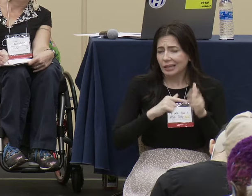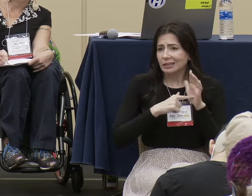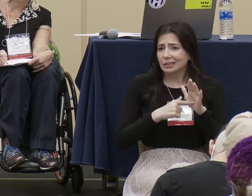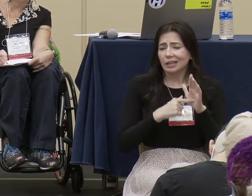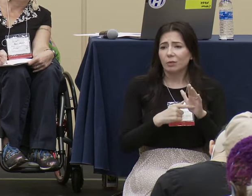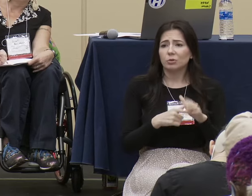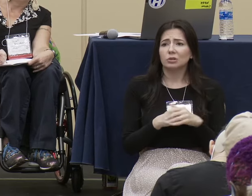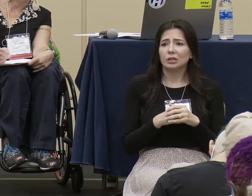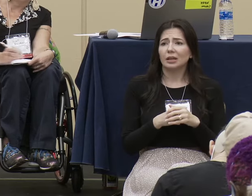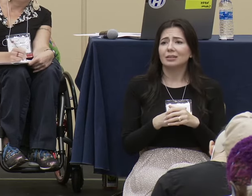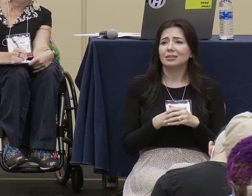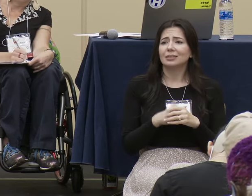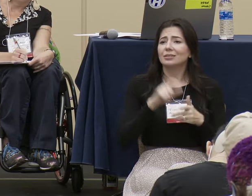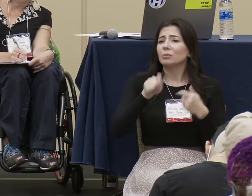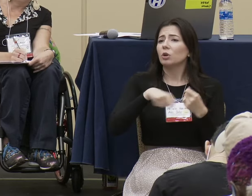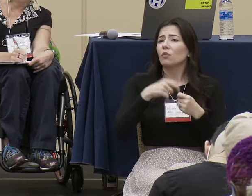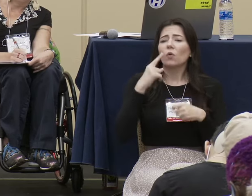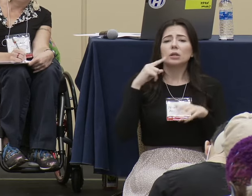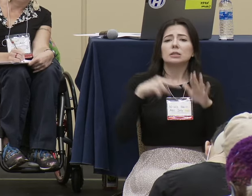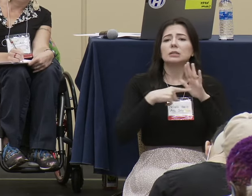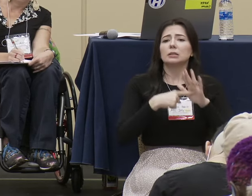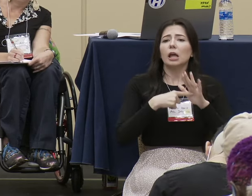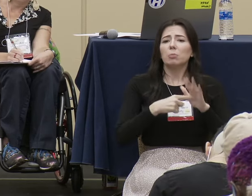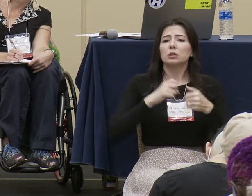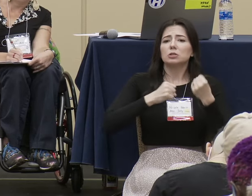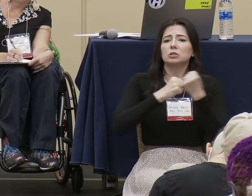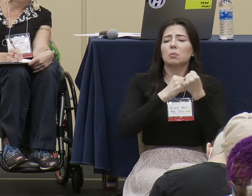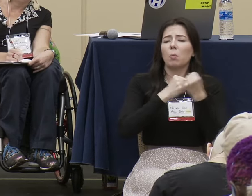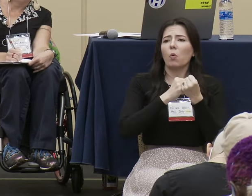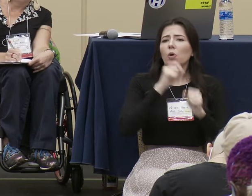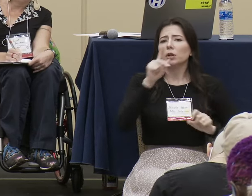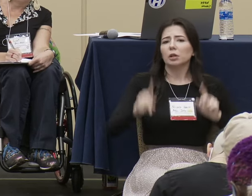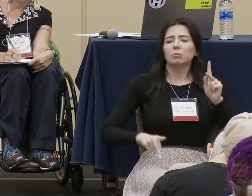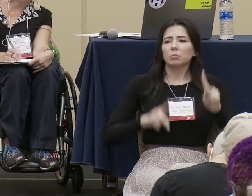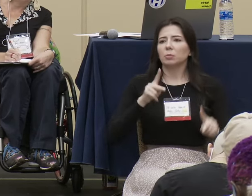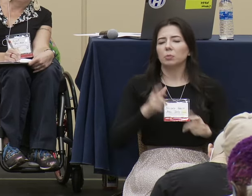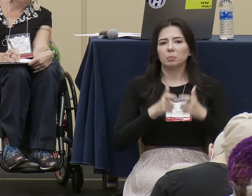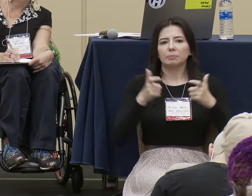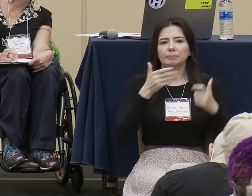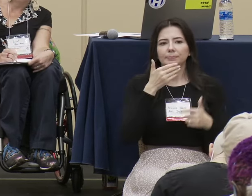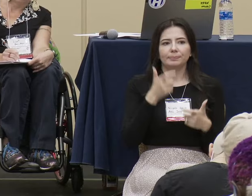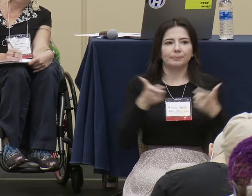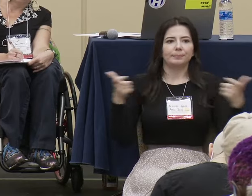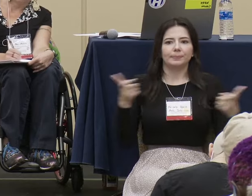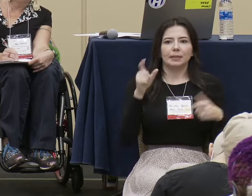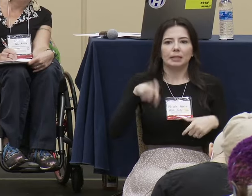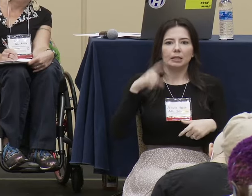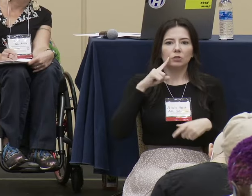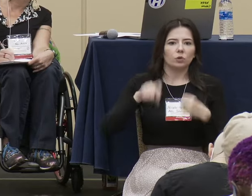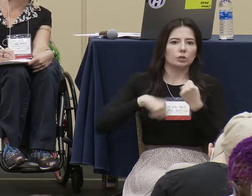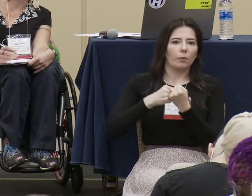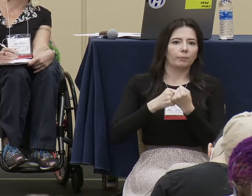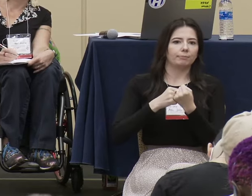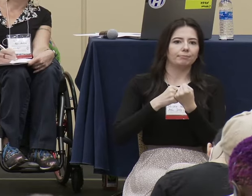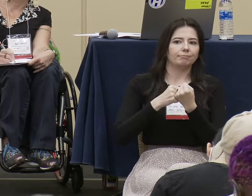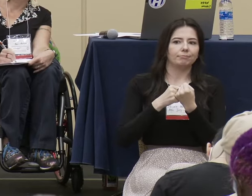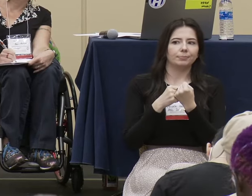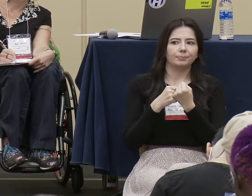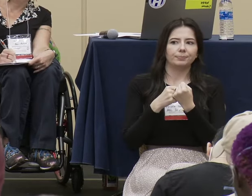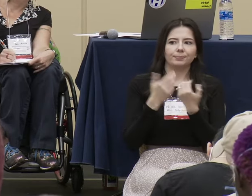for examples in supporting people with greater needs for support. Thank you.